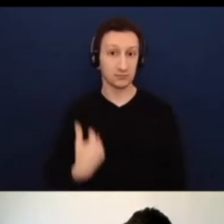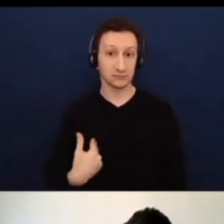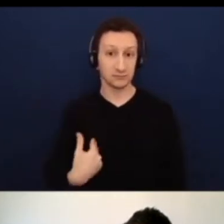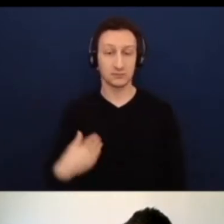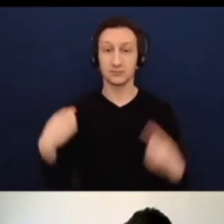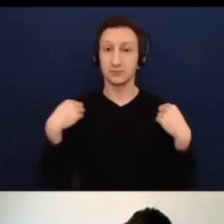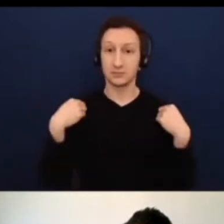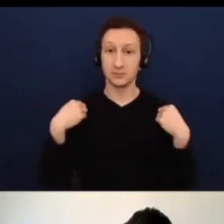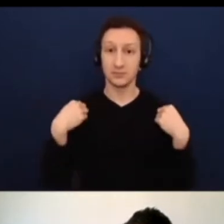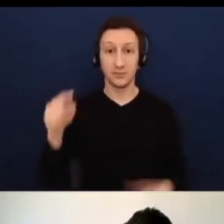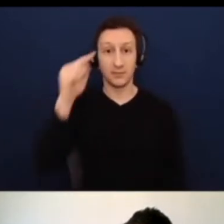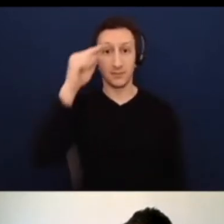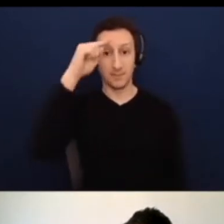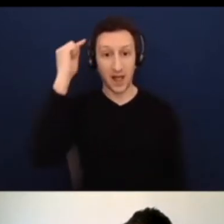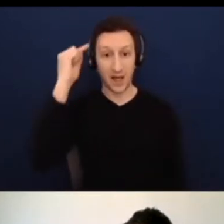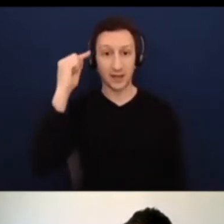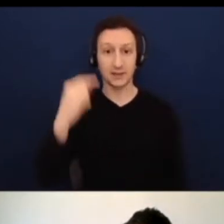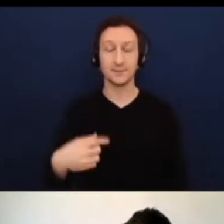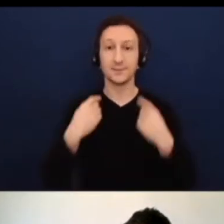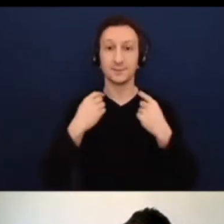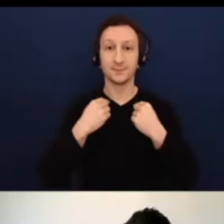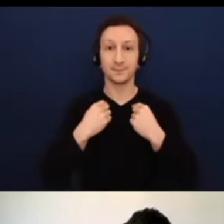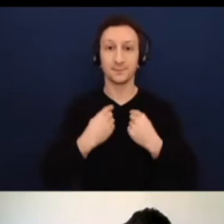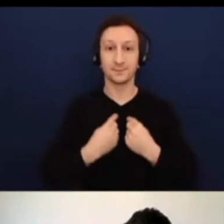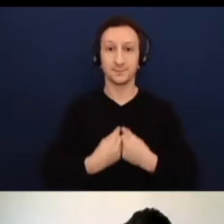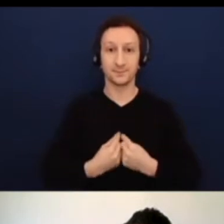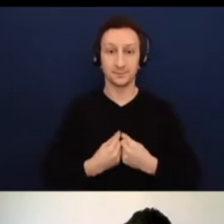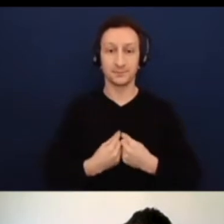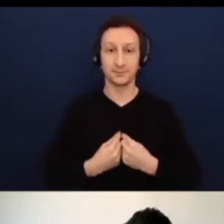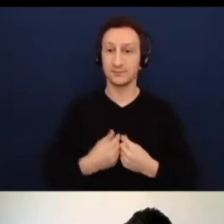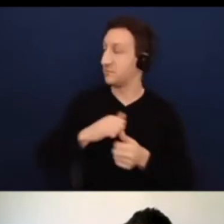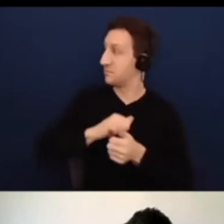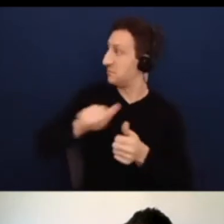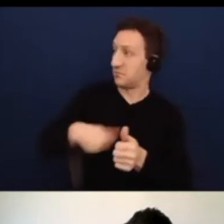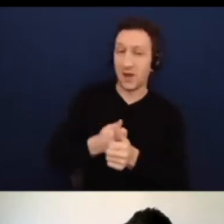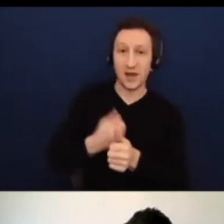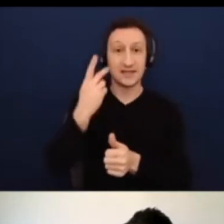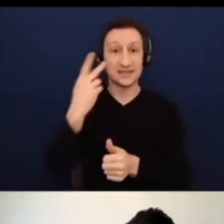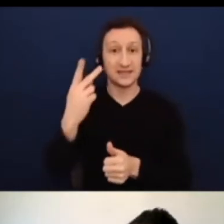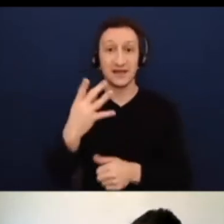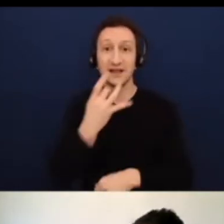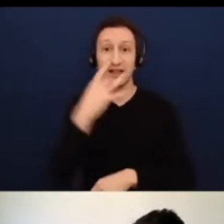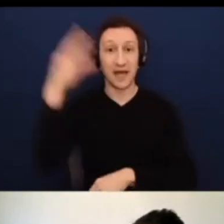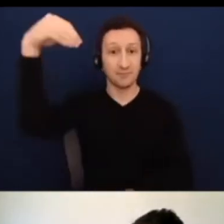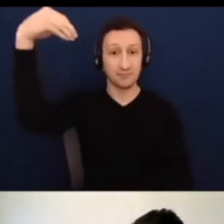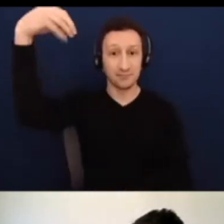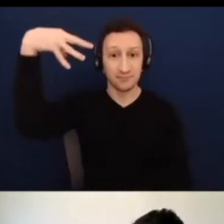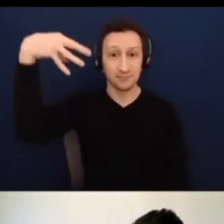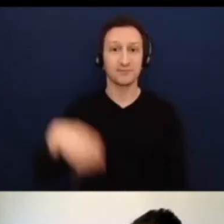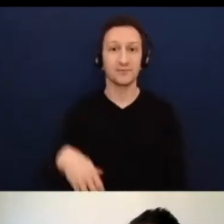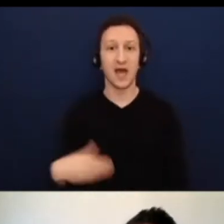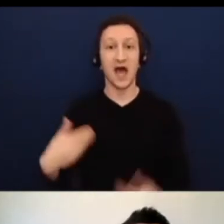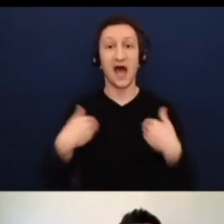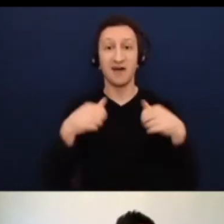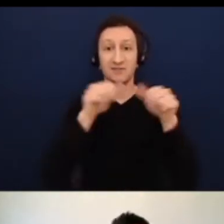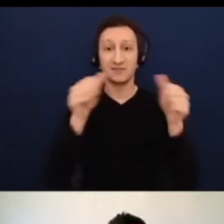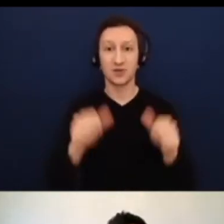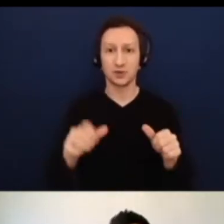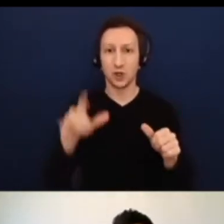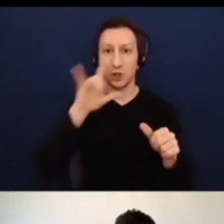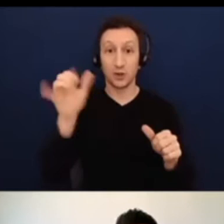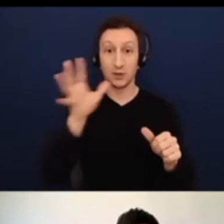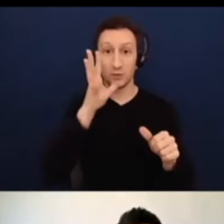top with a studded neckline. And behind me is a lamp, a sculpture of a woman with her arms up, and